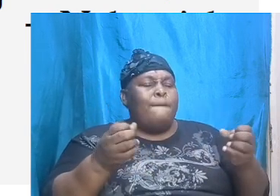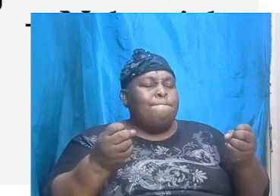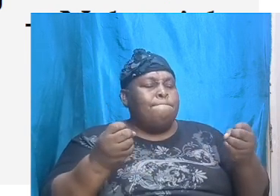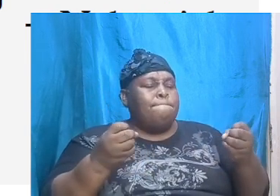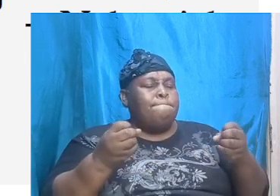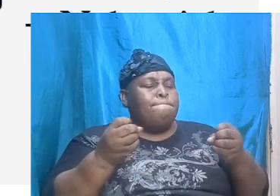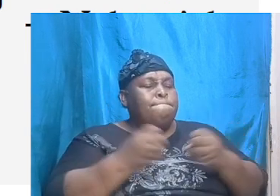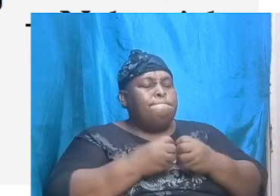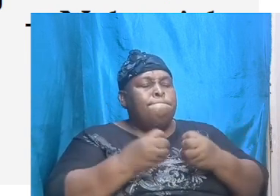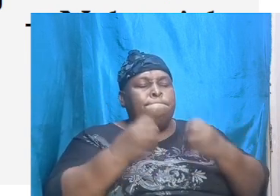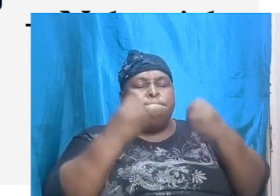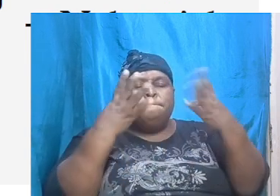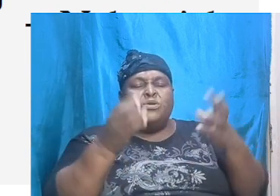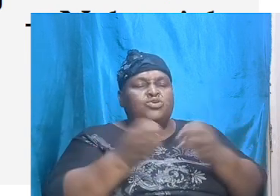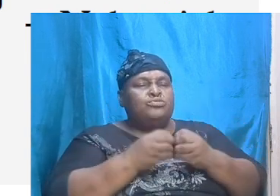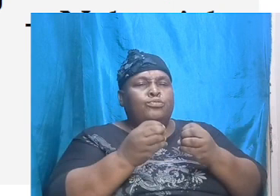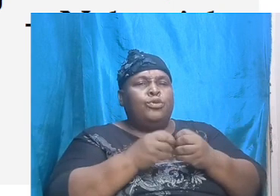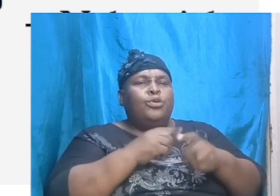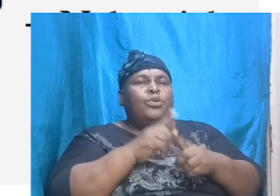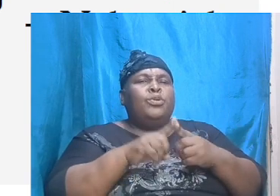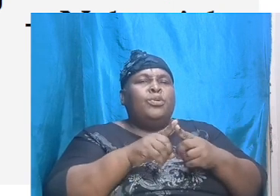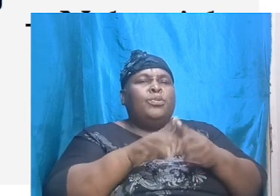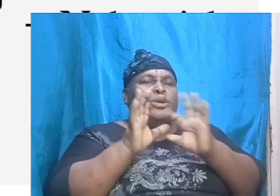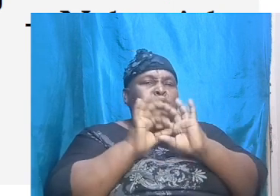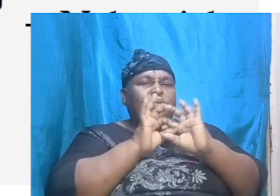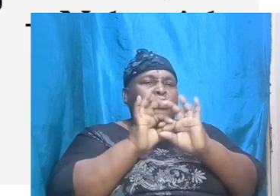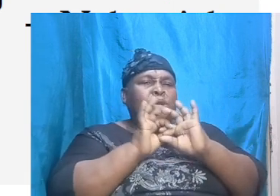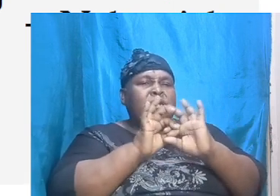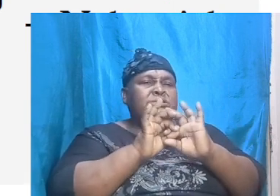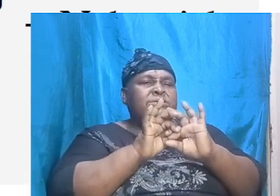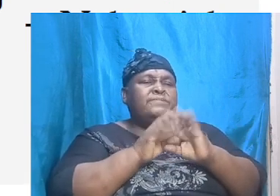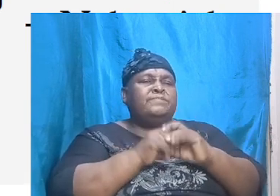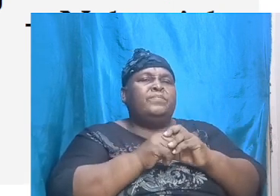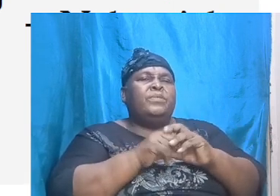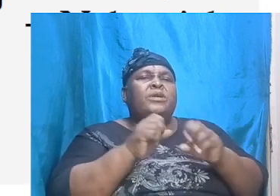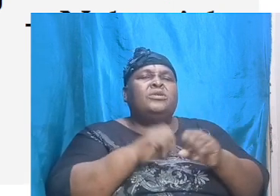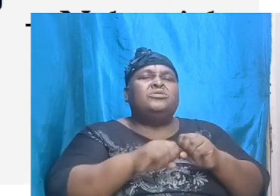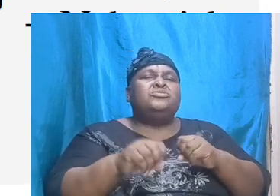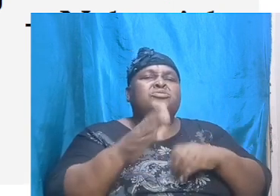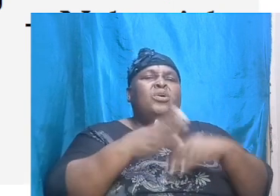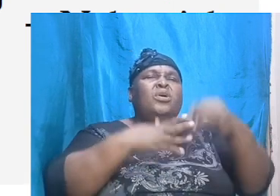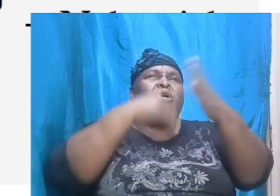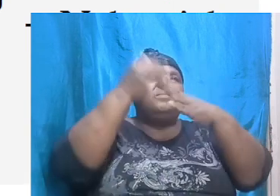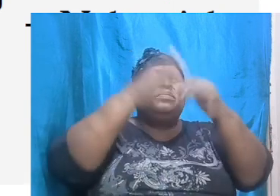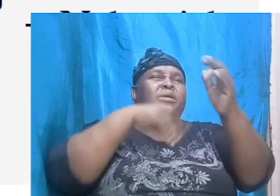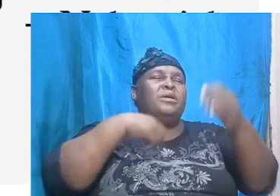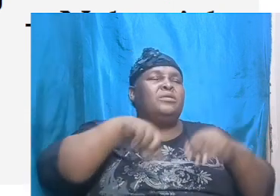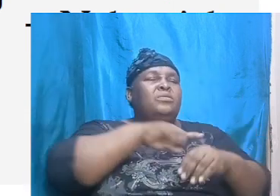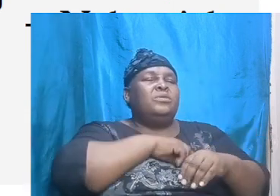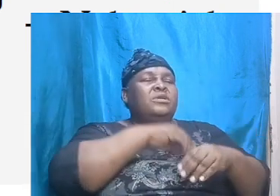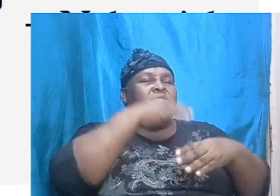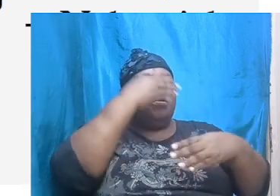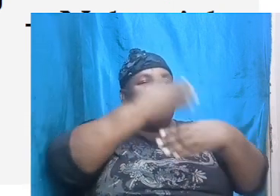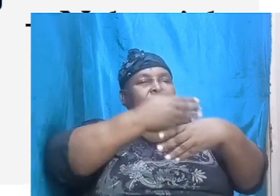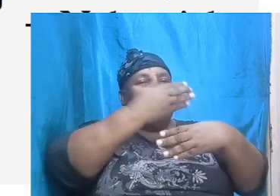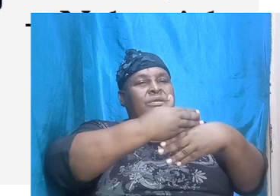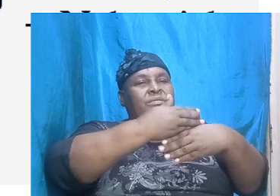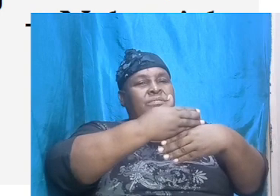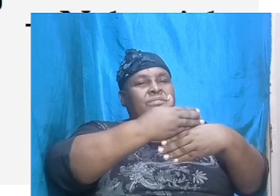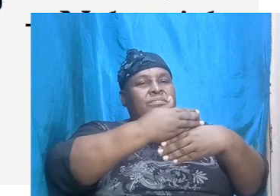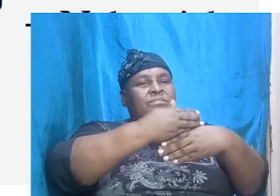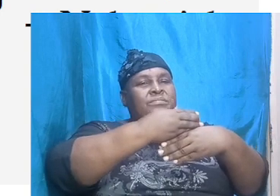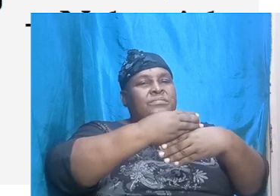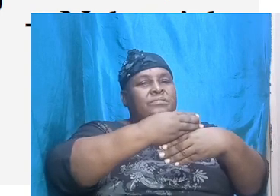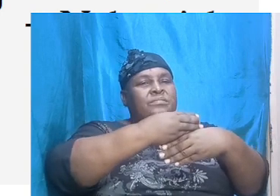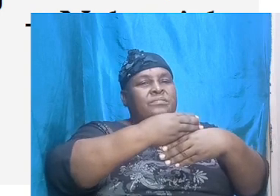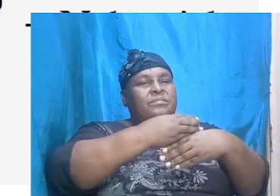are united. So we look at Nehemiah chapter 4 and verse 6. It says, so build we the wall. Praise God.